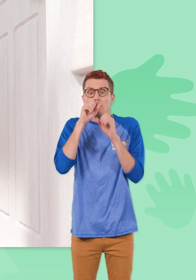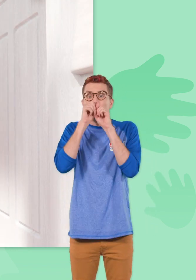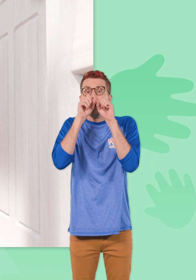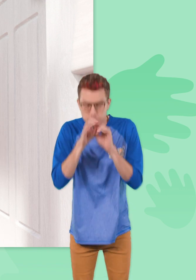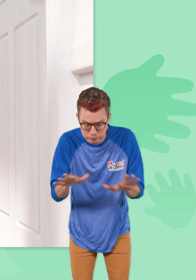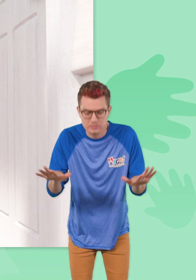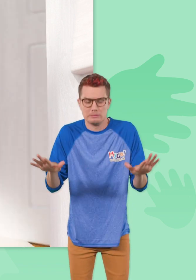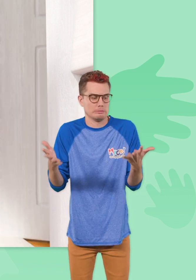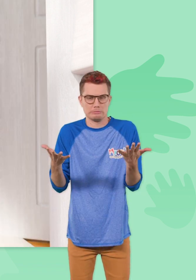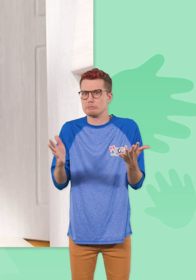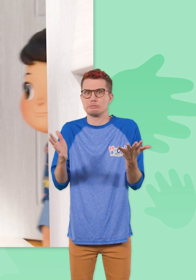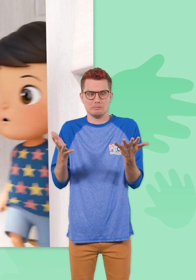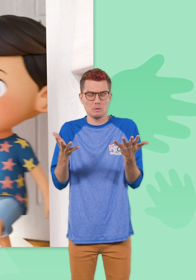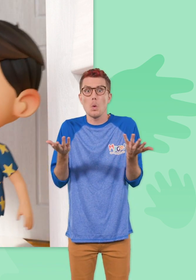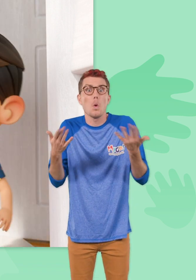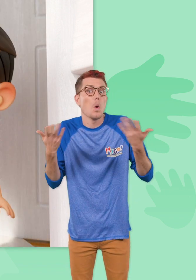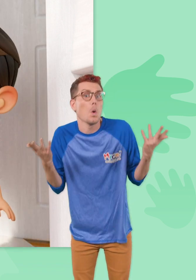When I sneeze, I